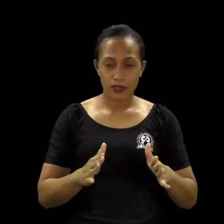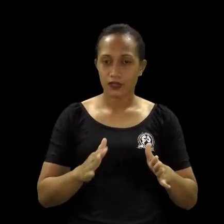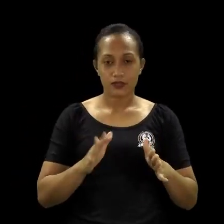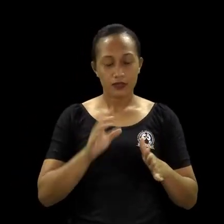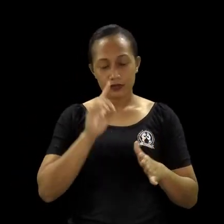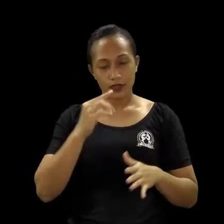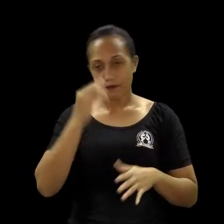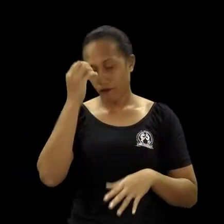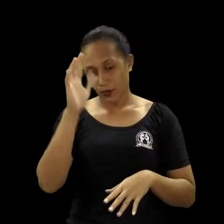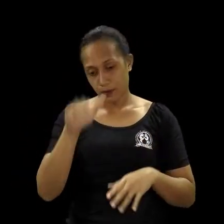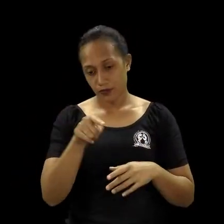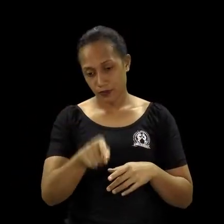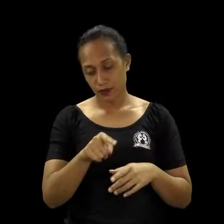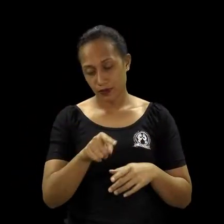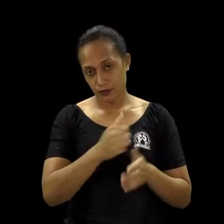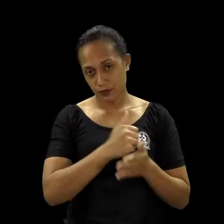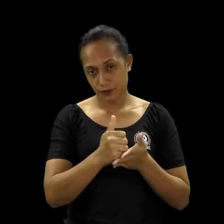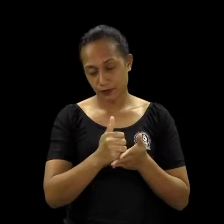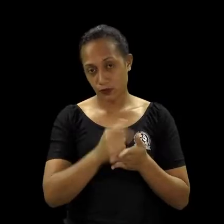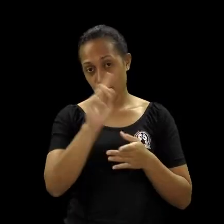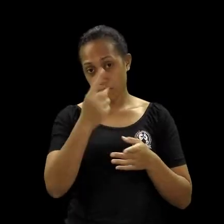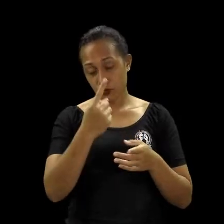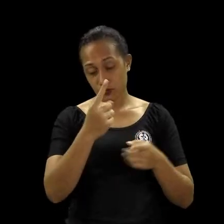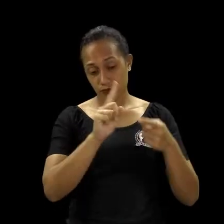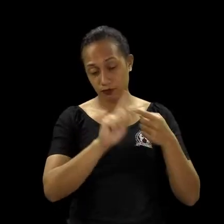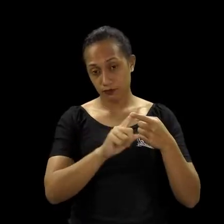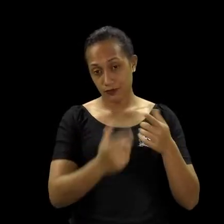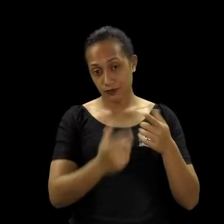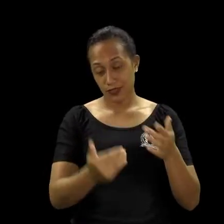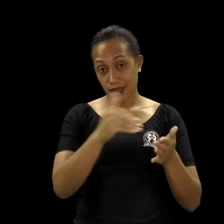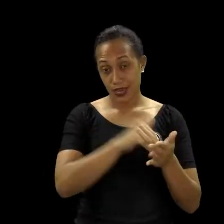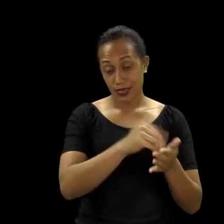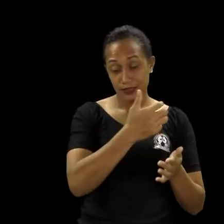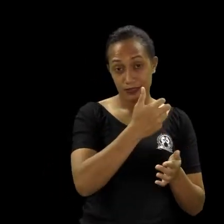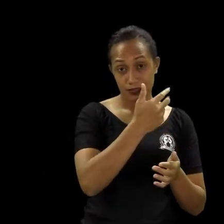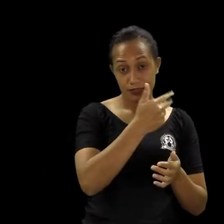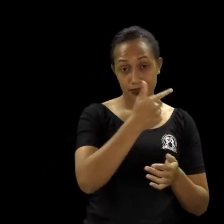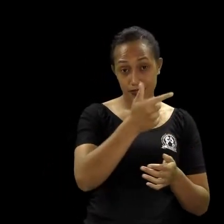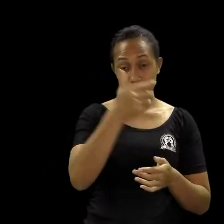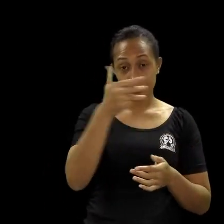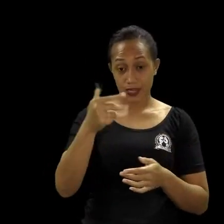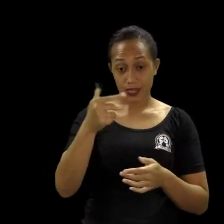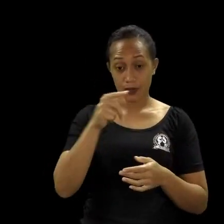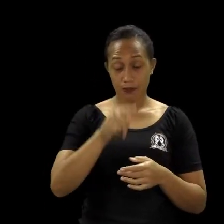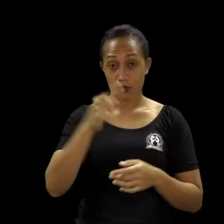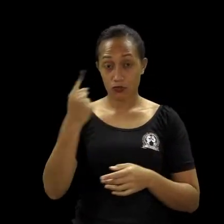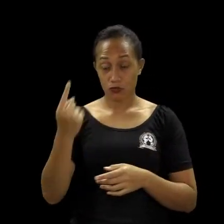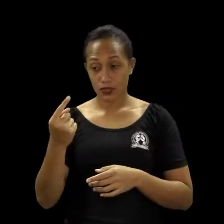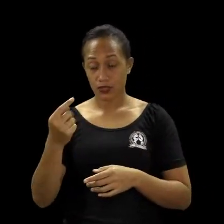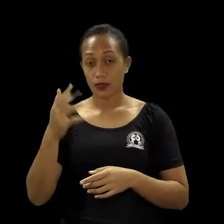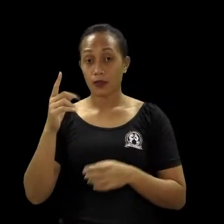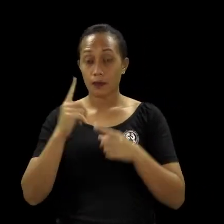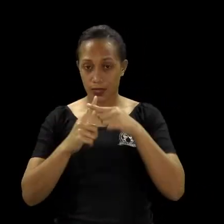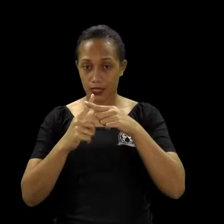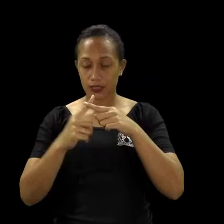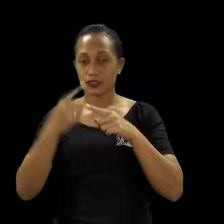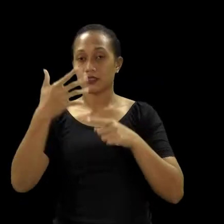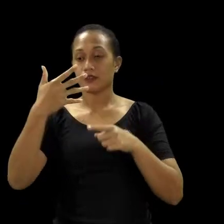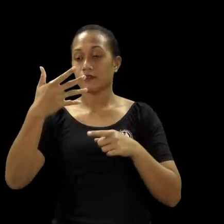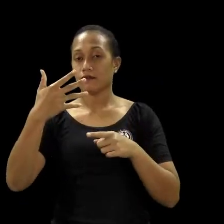about this negative out here. So let's first do that. Let's add 79.1 plus 58.1.